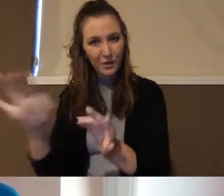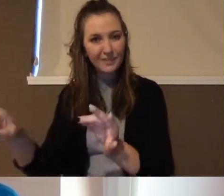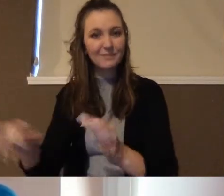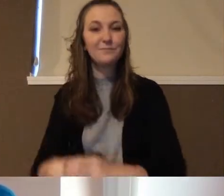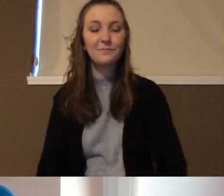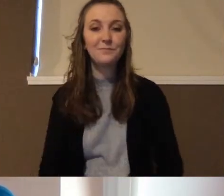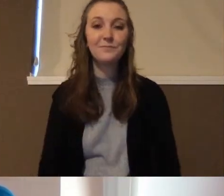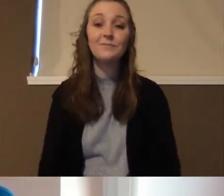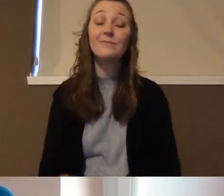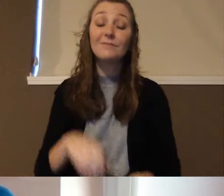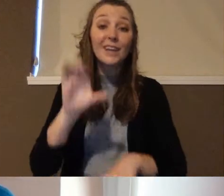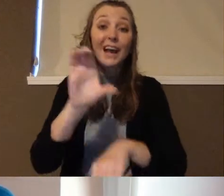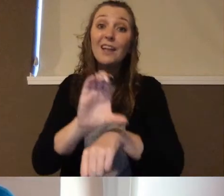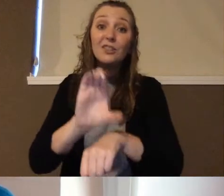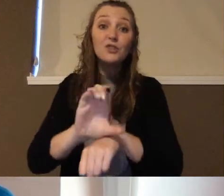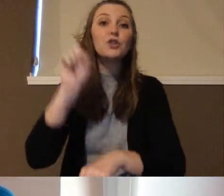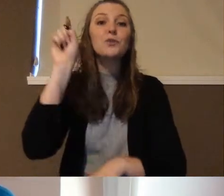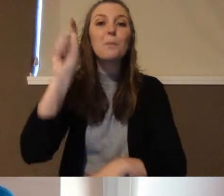that.